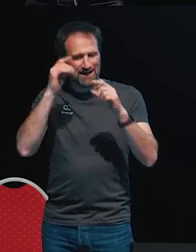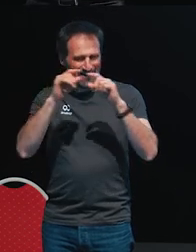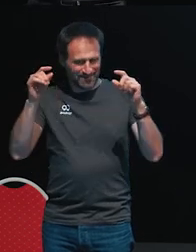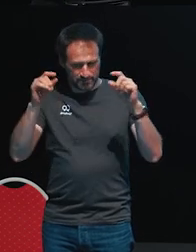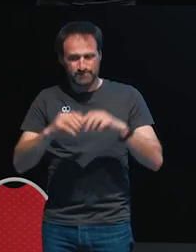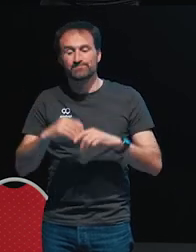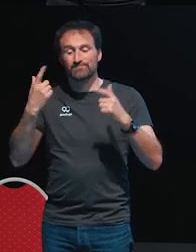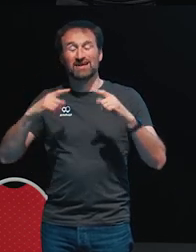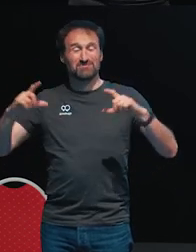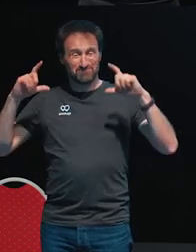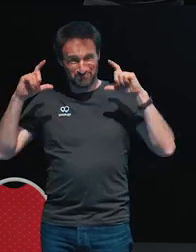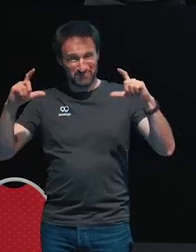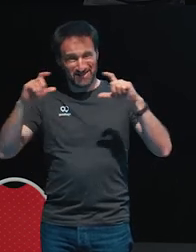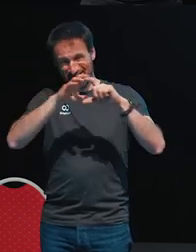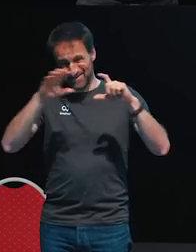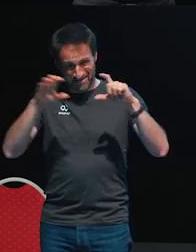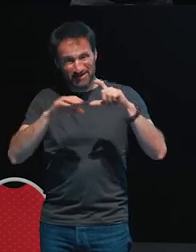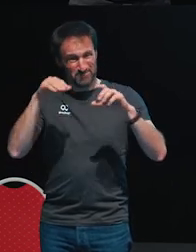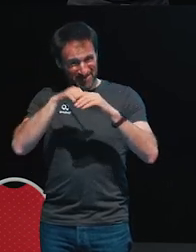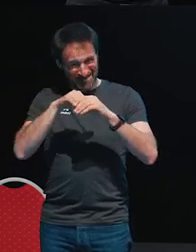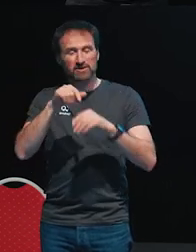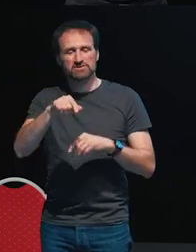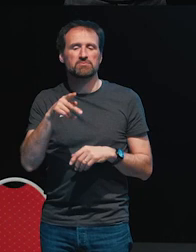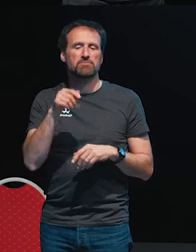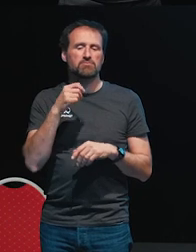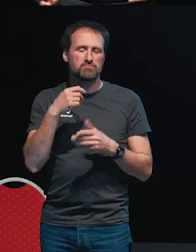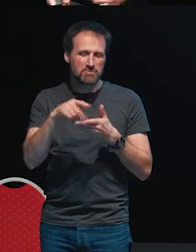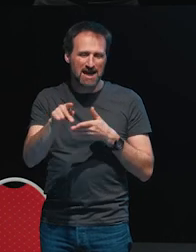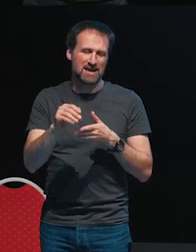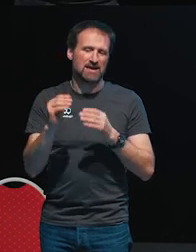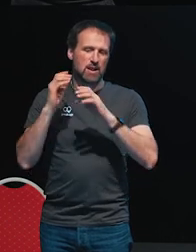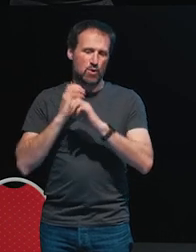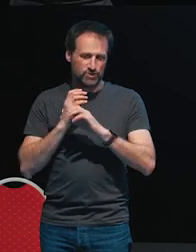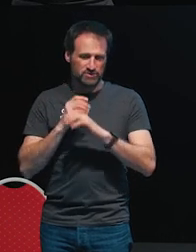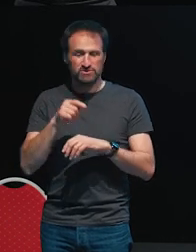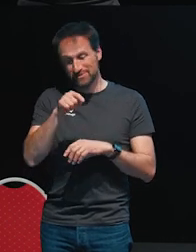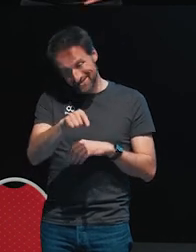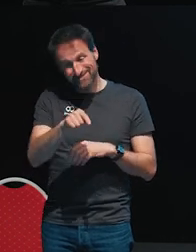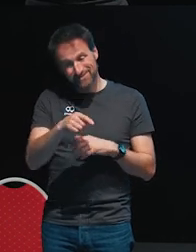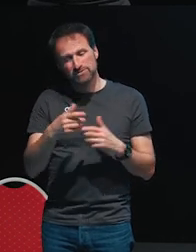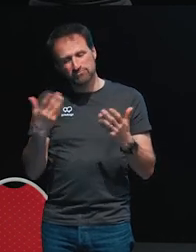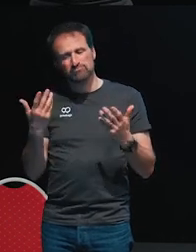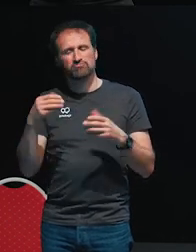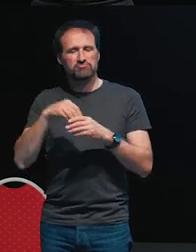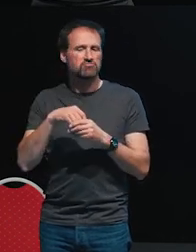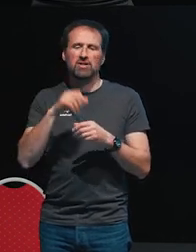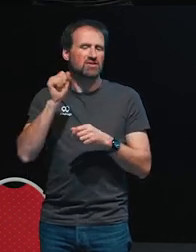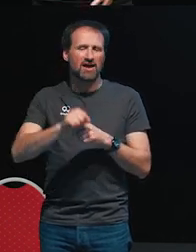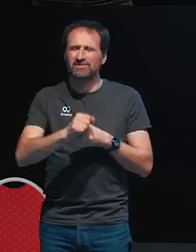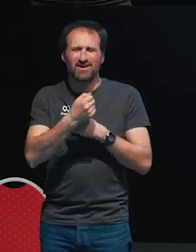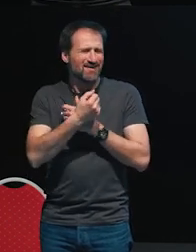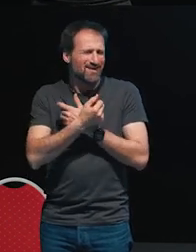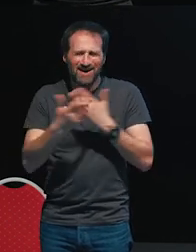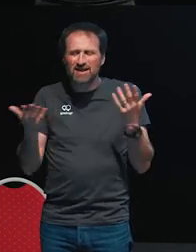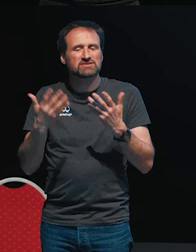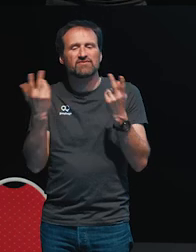the big blob in the middle, which is the payload. And this, again, is a Base64 encoded JSON object, which can contain anything that is